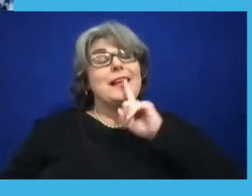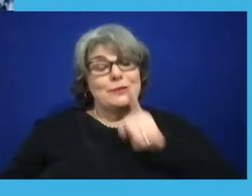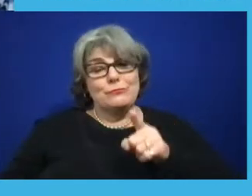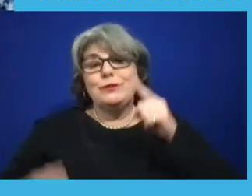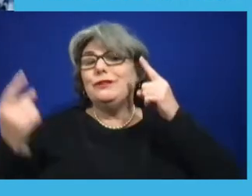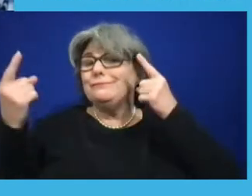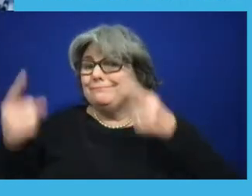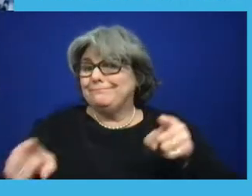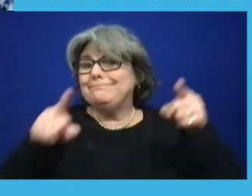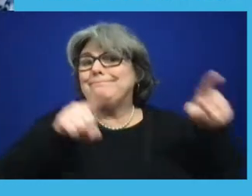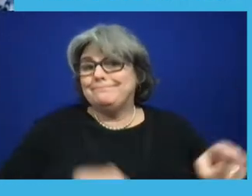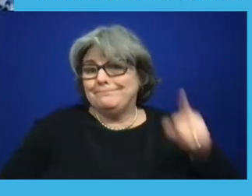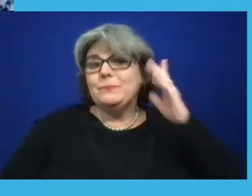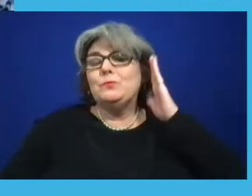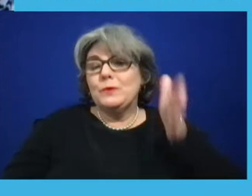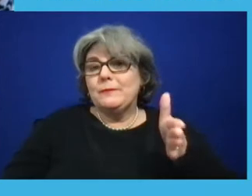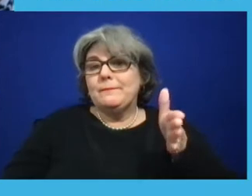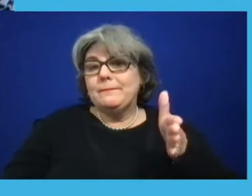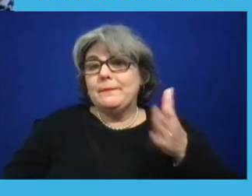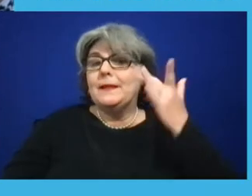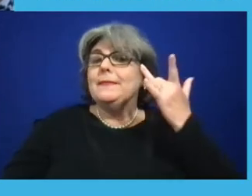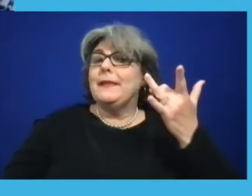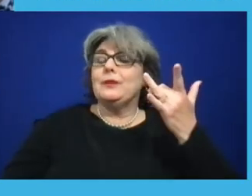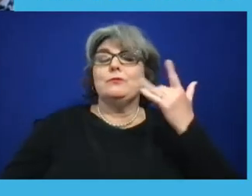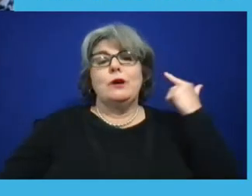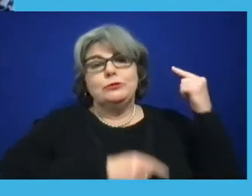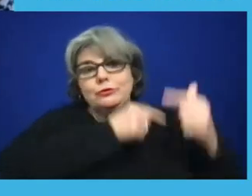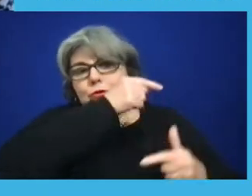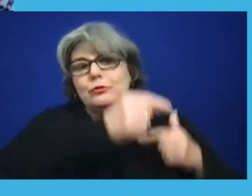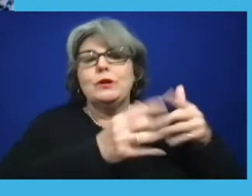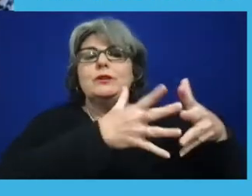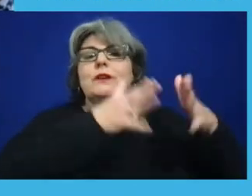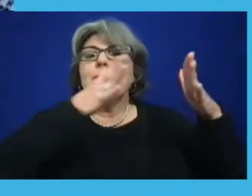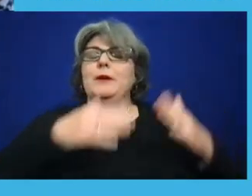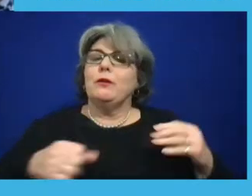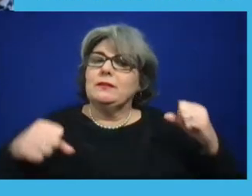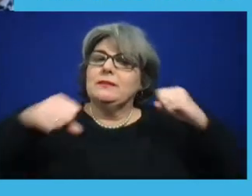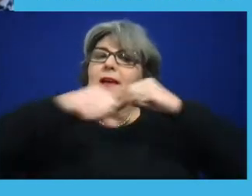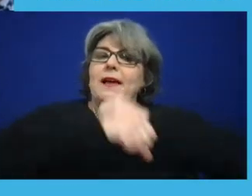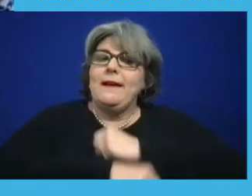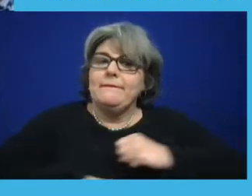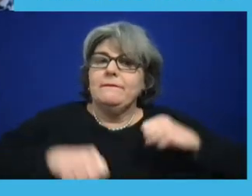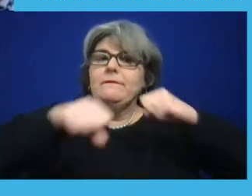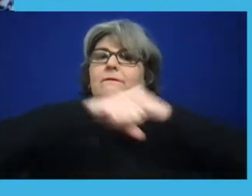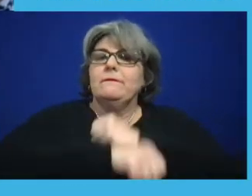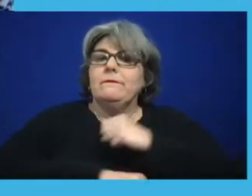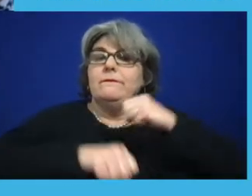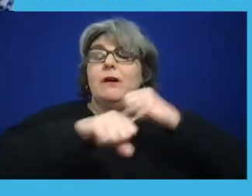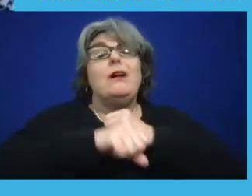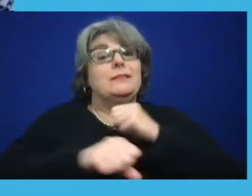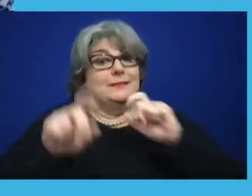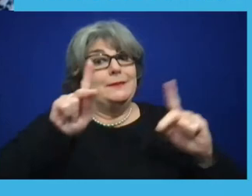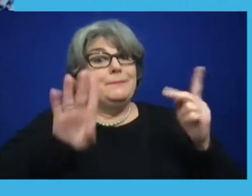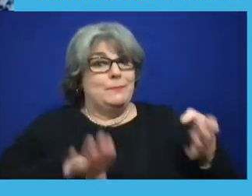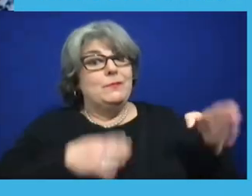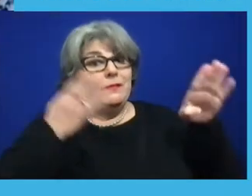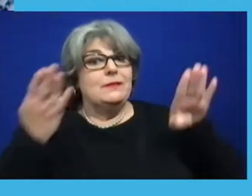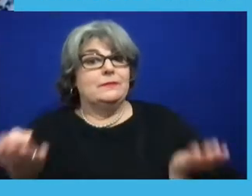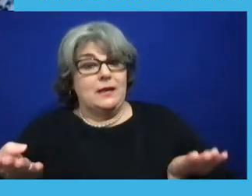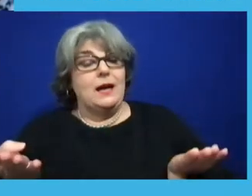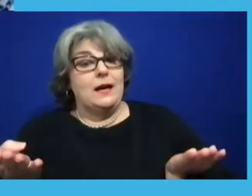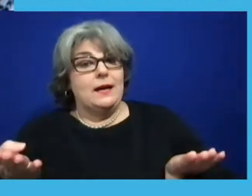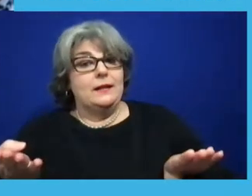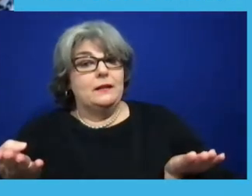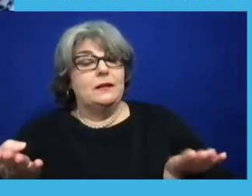people get hurt. It has real consequences. And that's why generations of Americans have